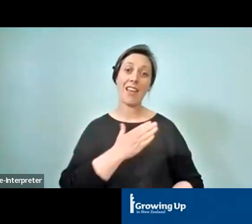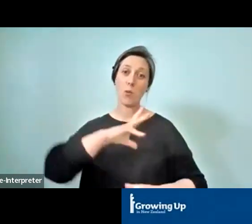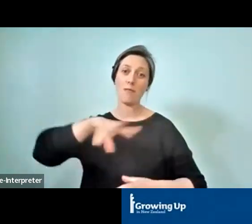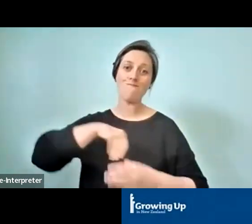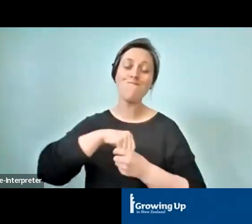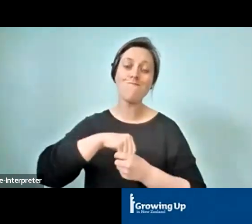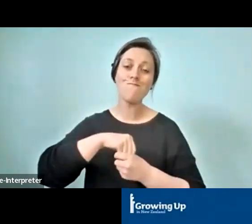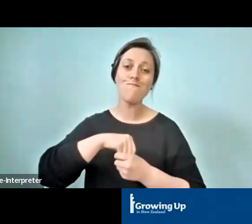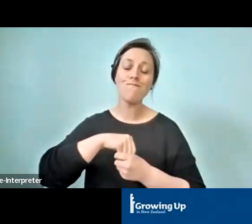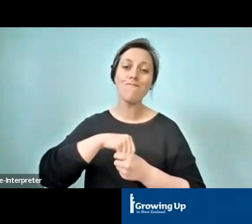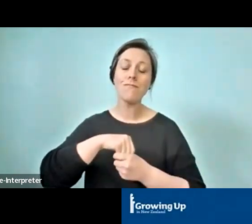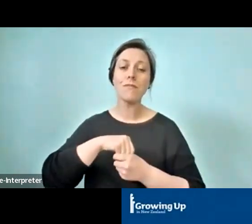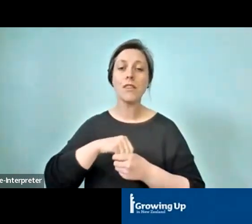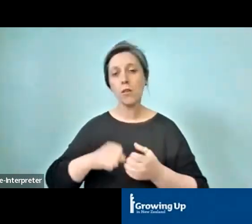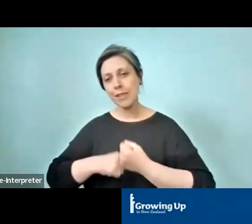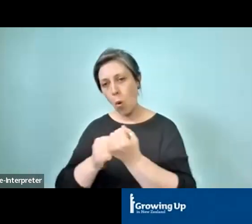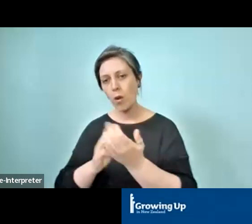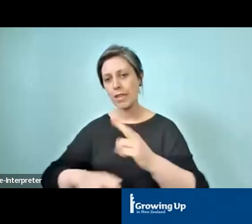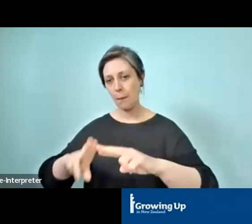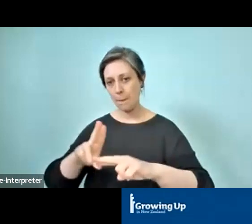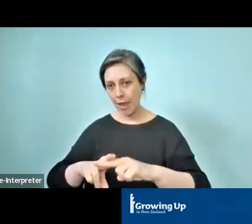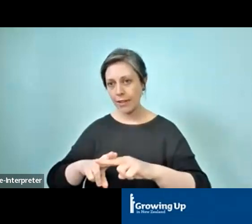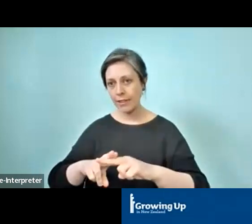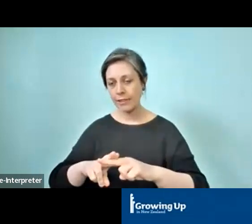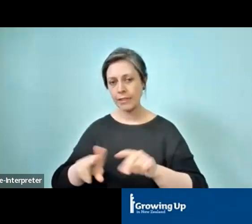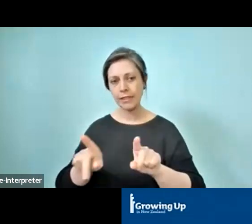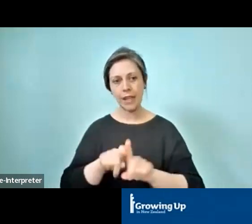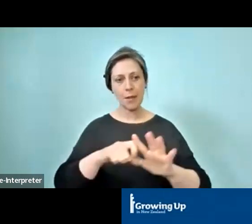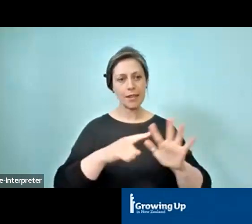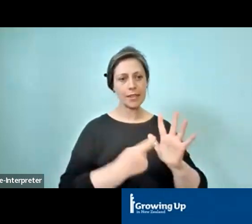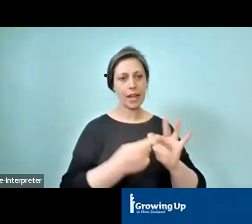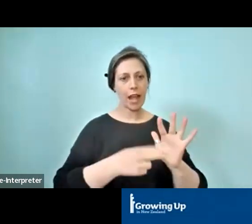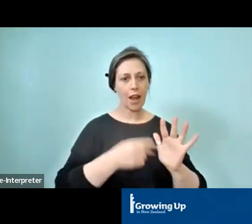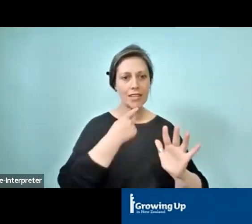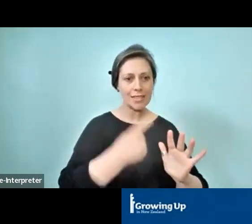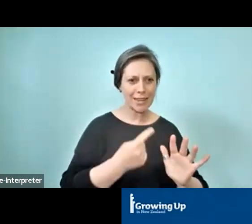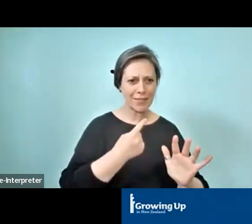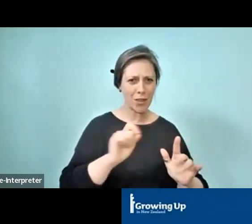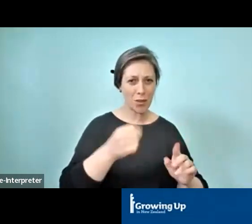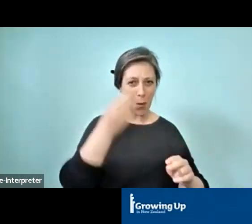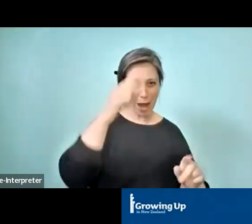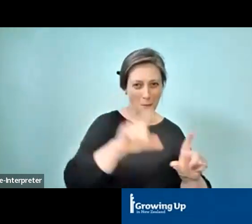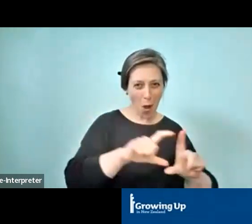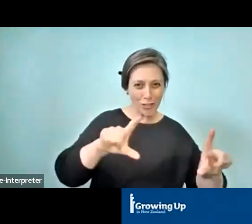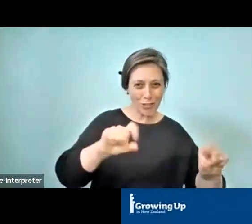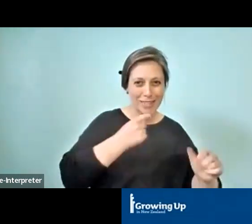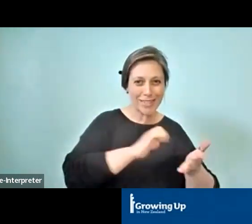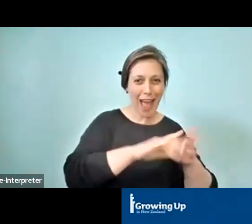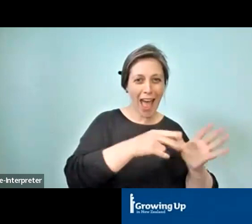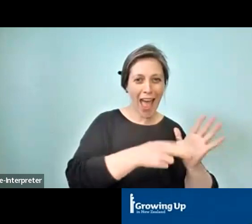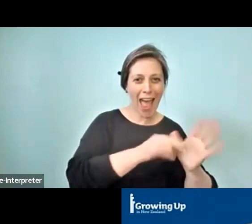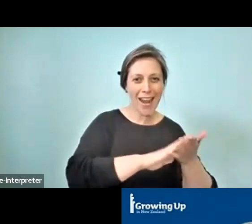Supporting parents, as Karen's, I think it was Karen, it says you're Hannah, but you're Karen, aren't you? As Karen